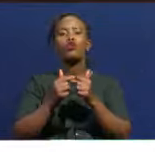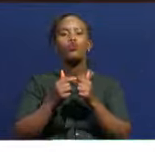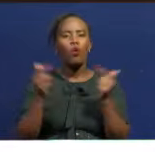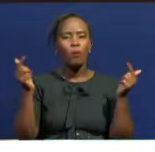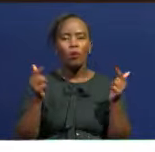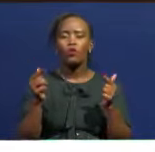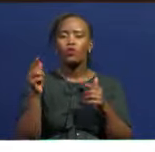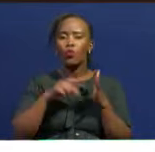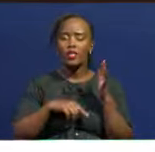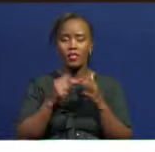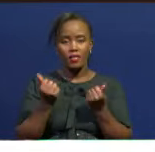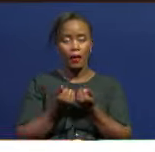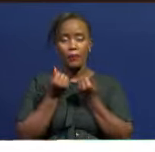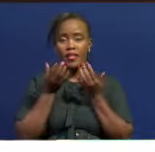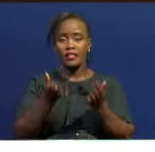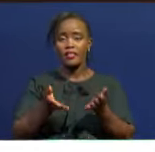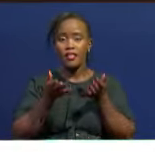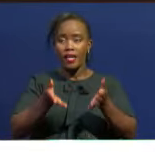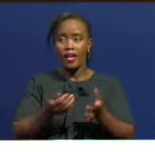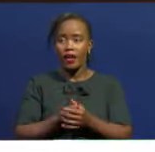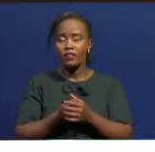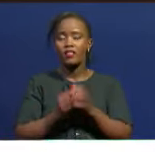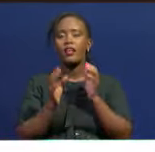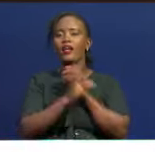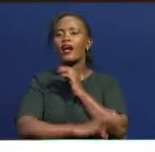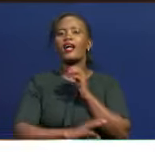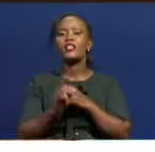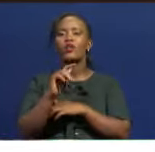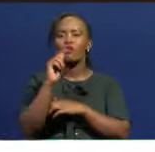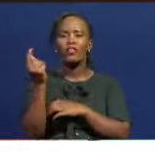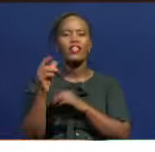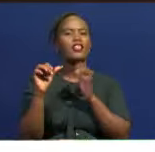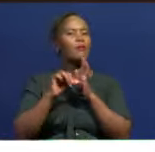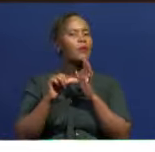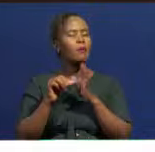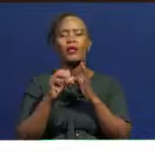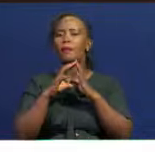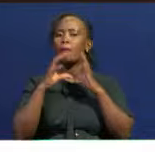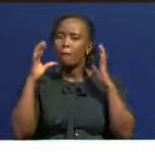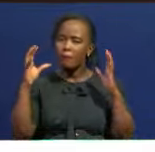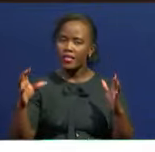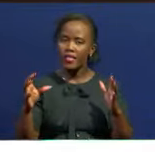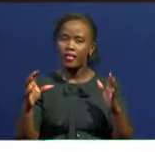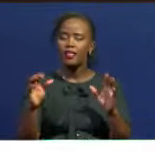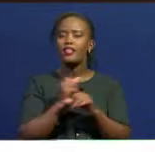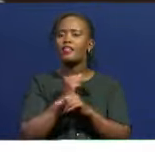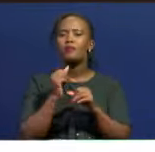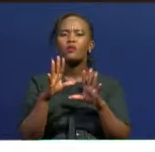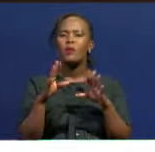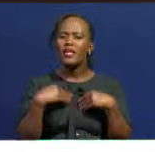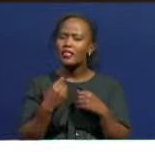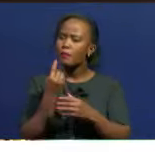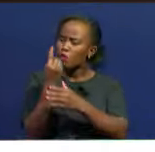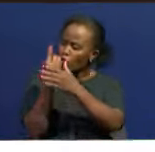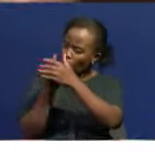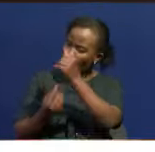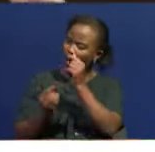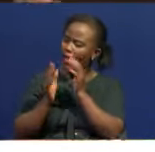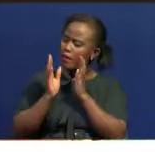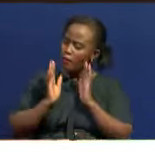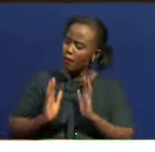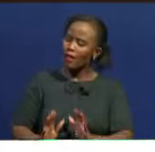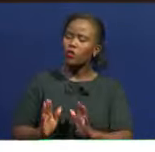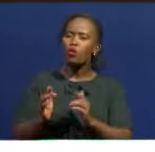ambayo yanaendelea sahi. Hii Kenya iko na shida. Na hatuwezi kukubali mtu mmoja